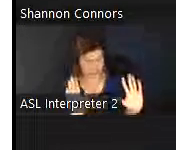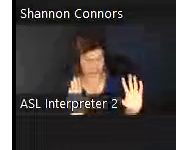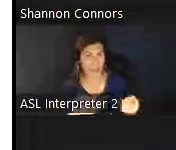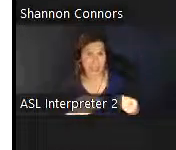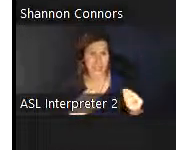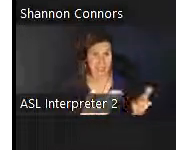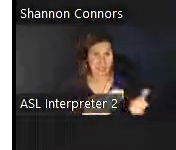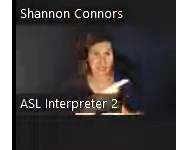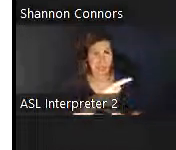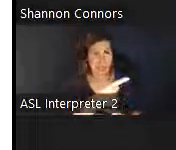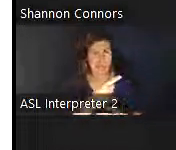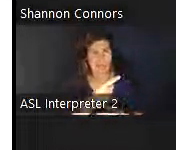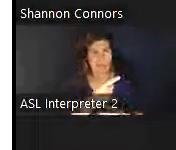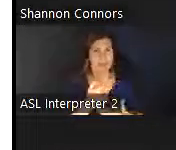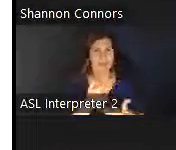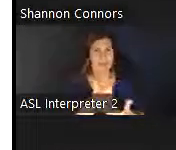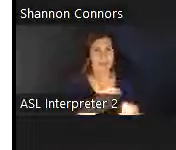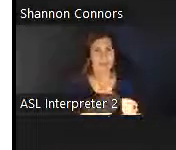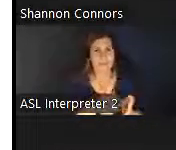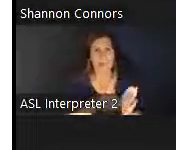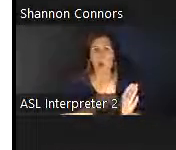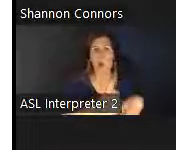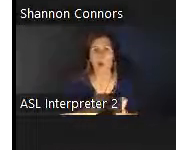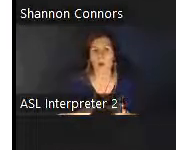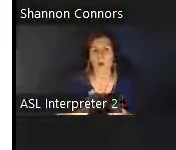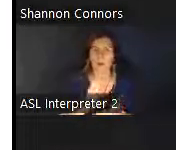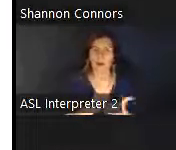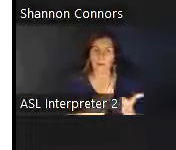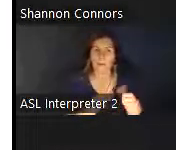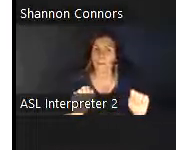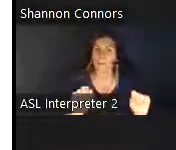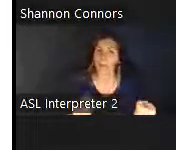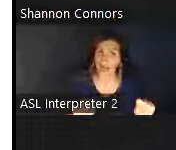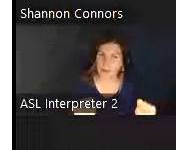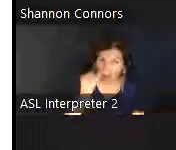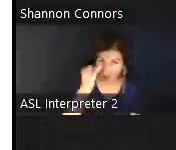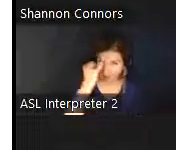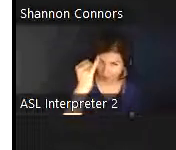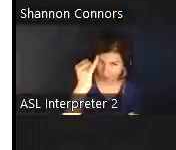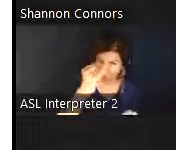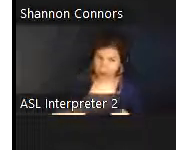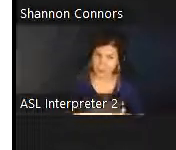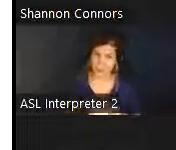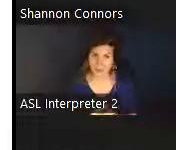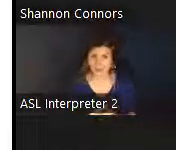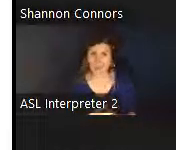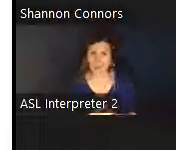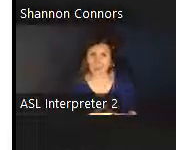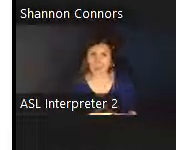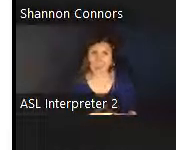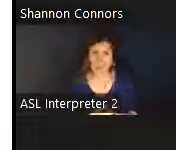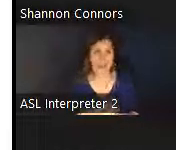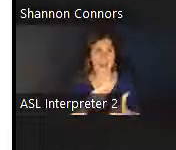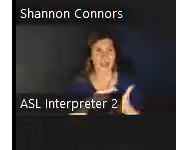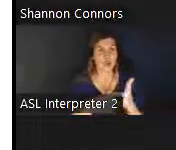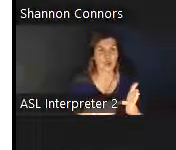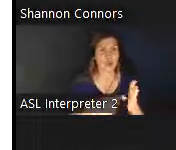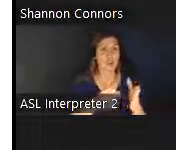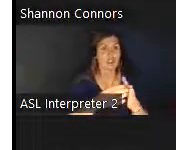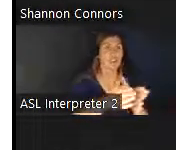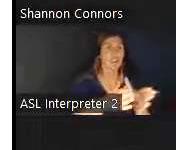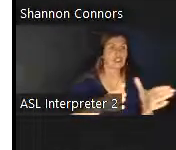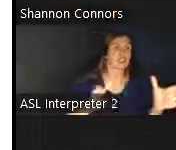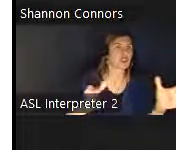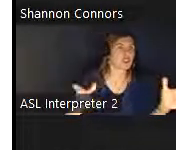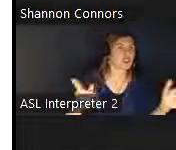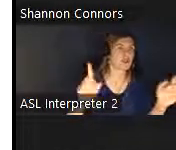some organized possibilities and some breadcrumbs to follow, to go from general to specific and find ideas that